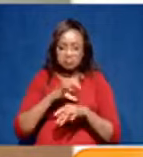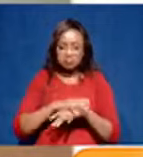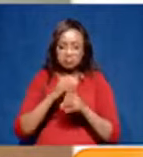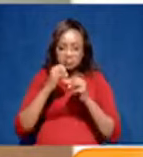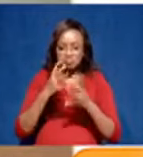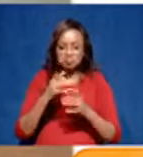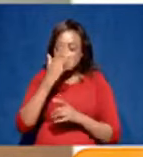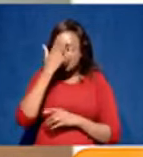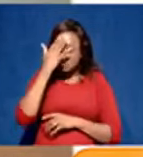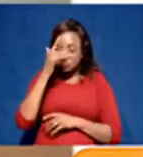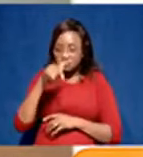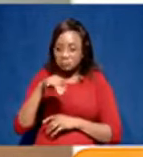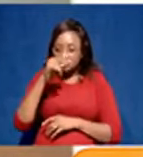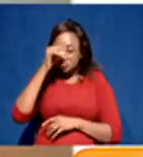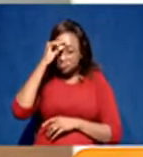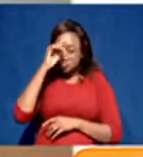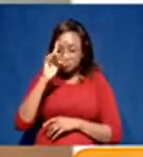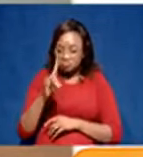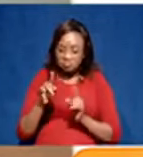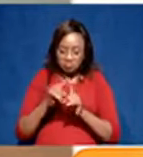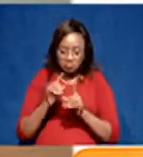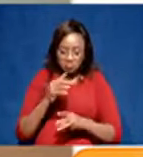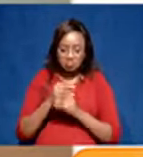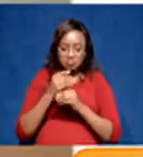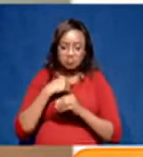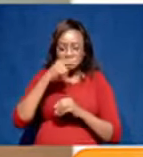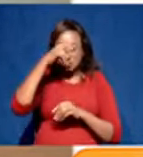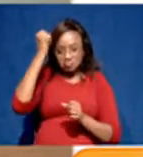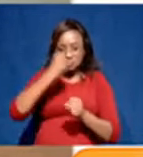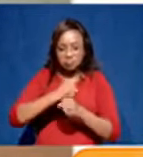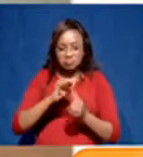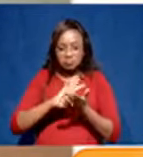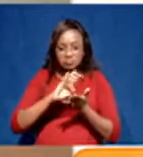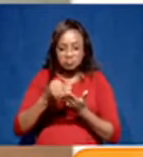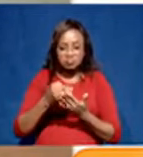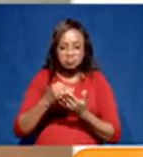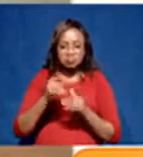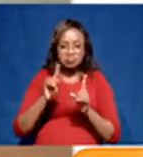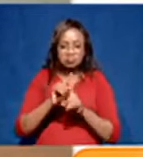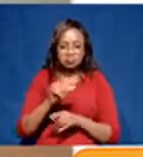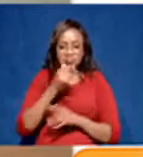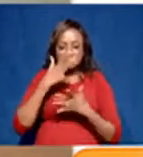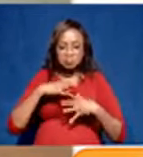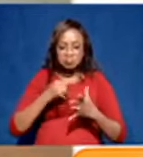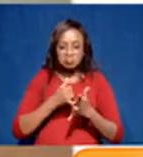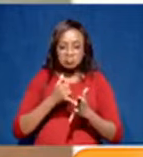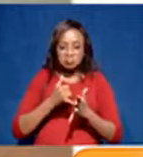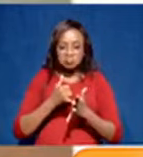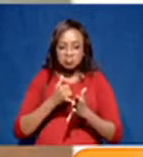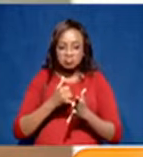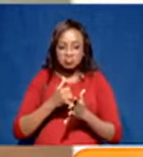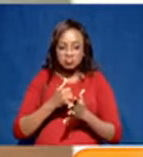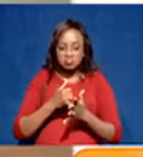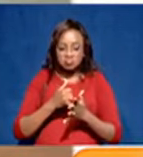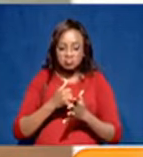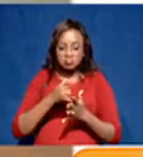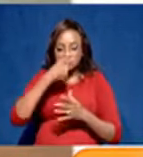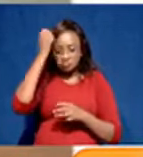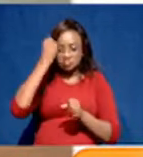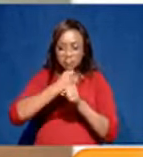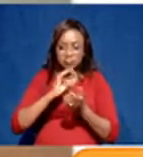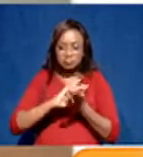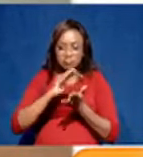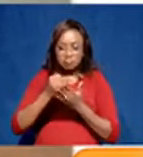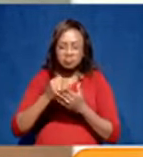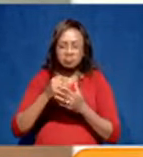government. We have Hustler Fund. There are people who have onboarded on Hustler Fund. And for Hustler Fund to